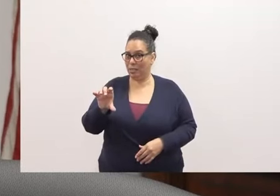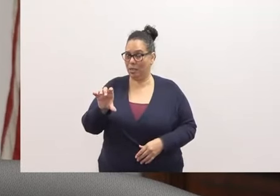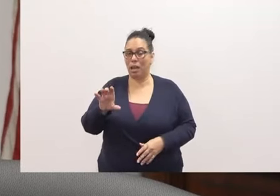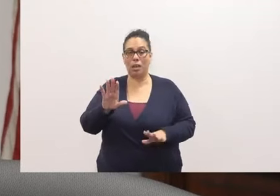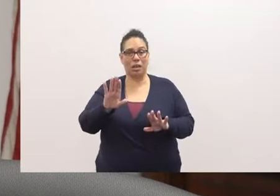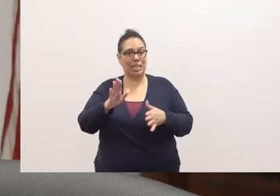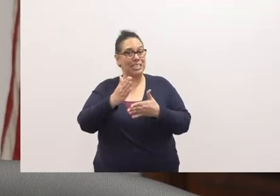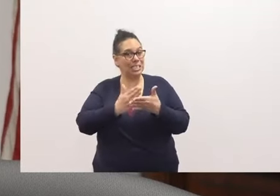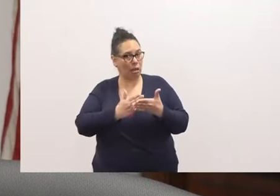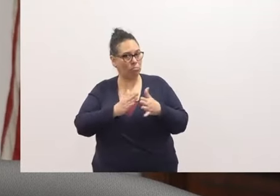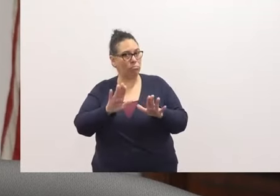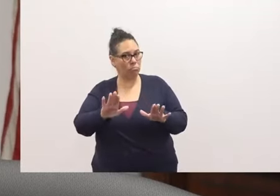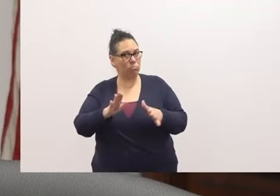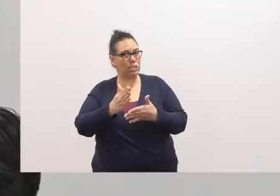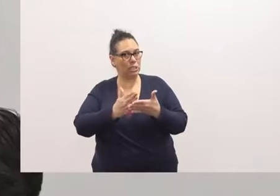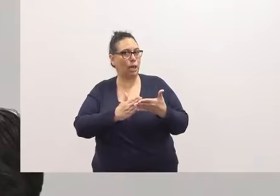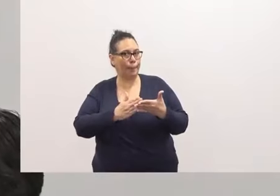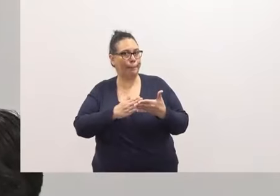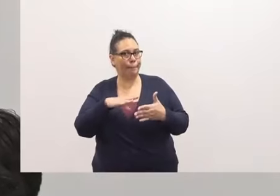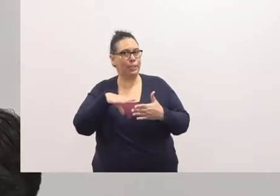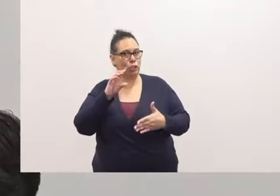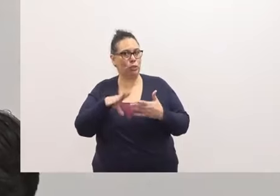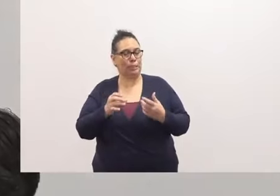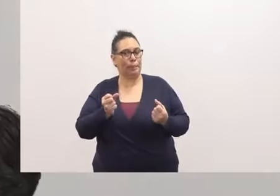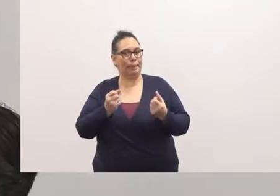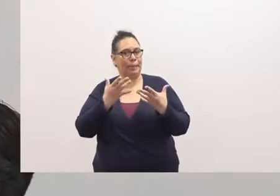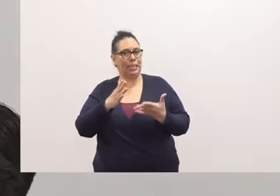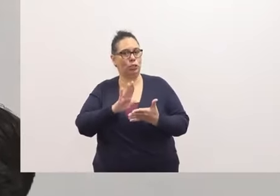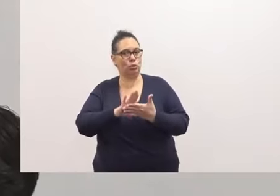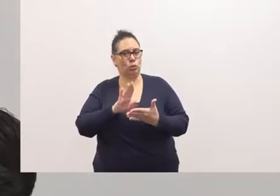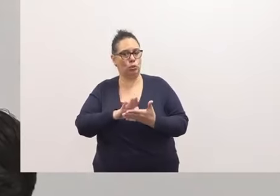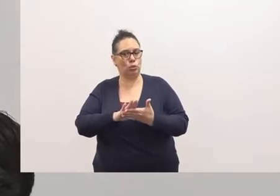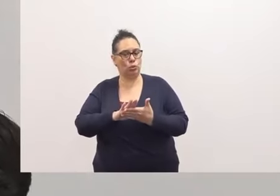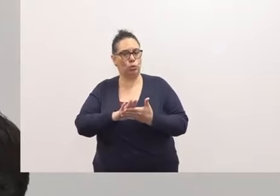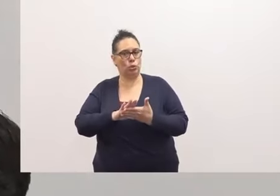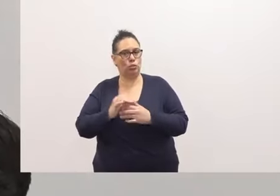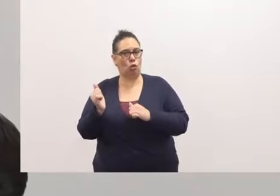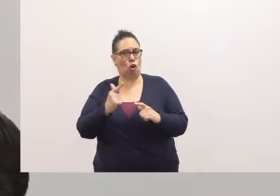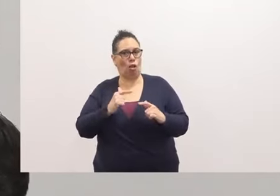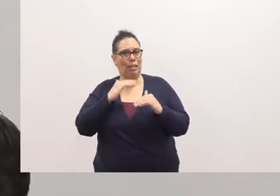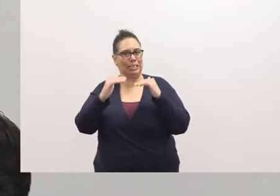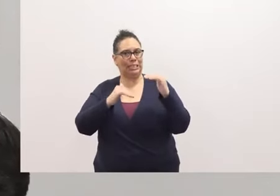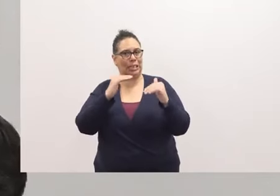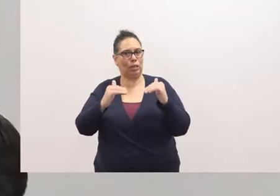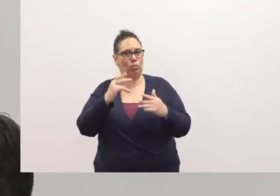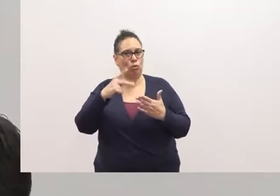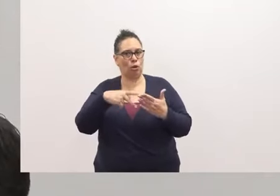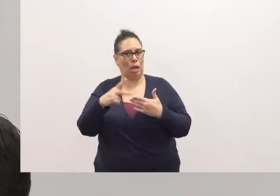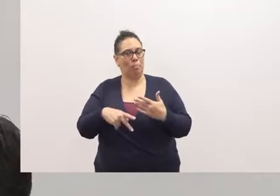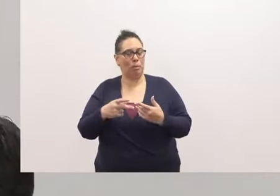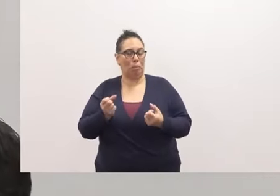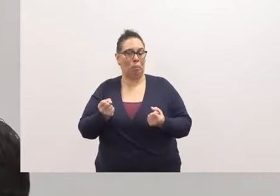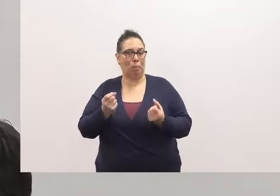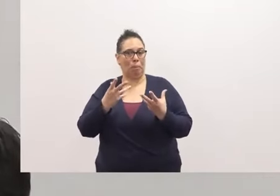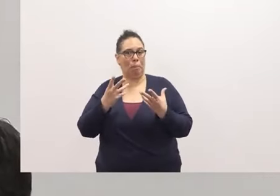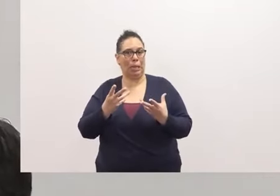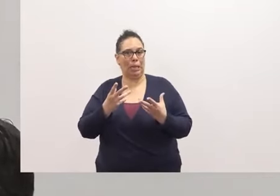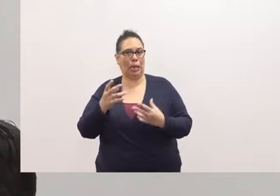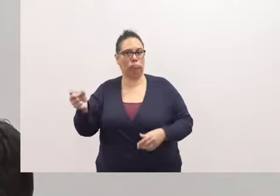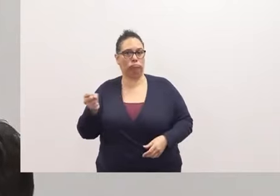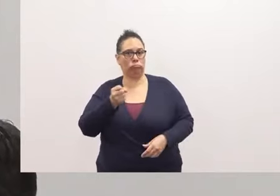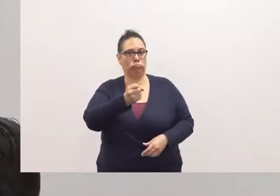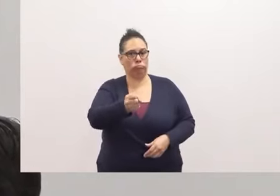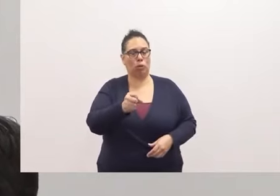Some students. Some. So as many of our schools have moved to an all accelerated program, many of them have put their RSP